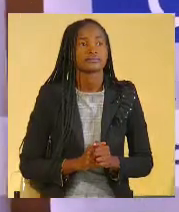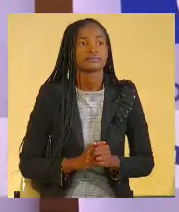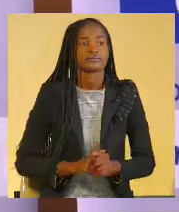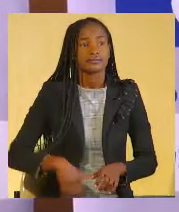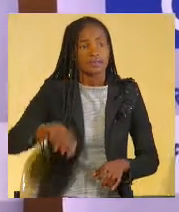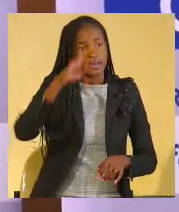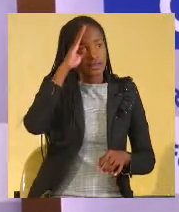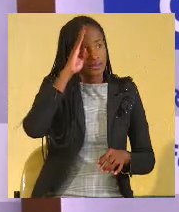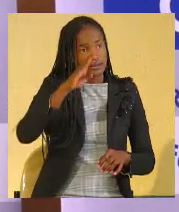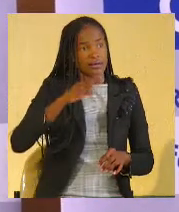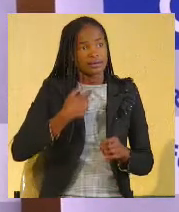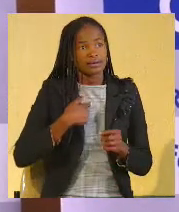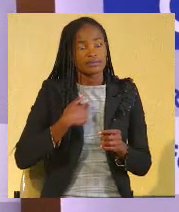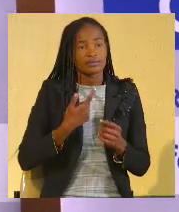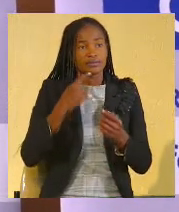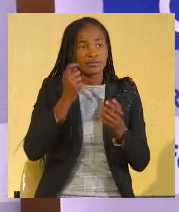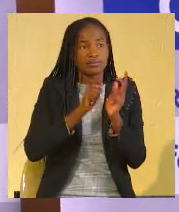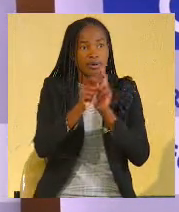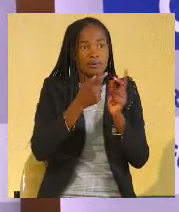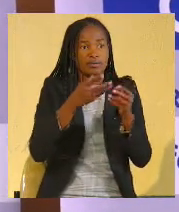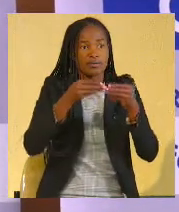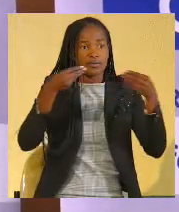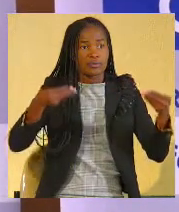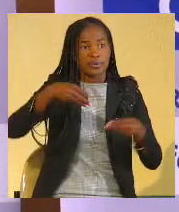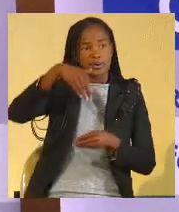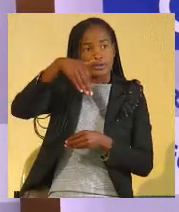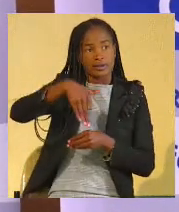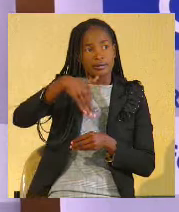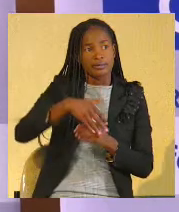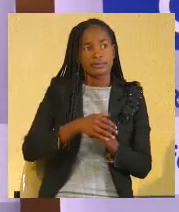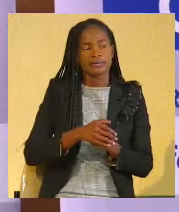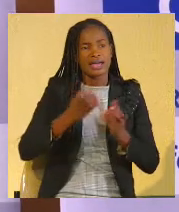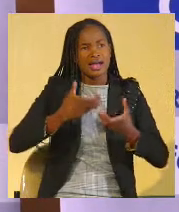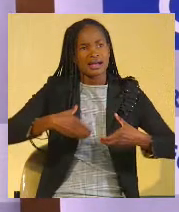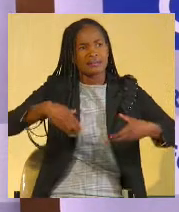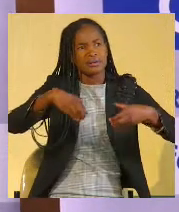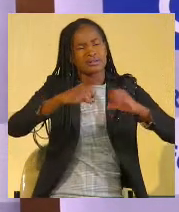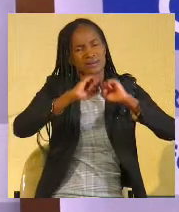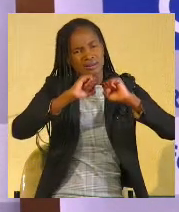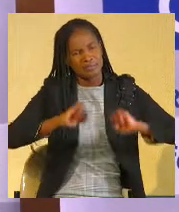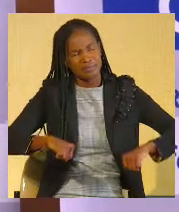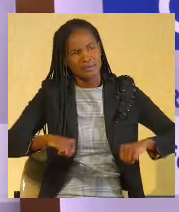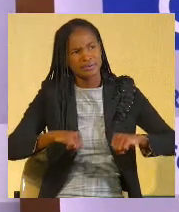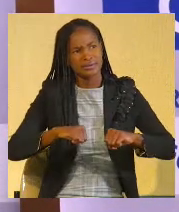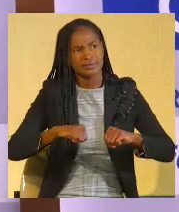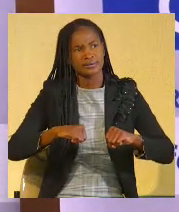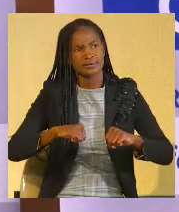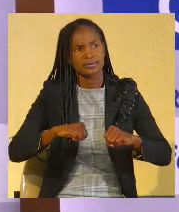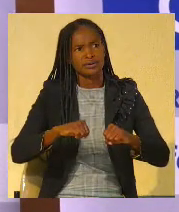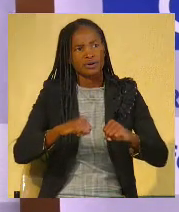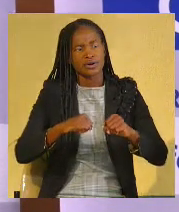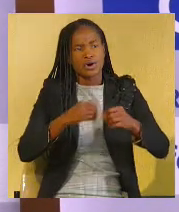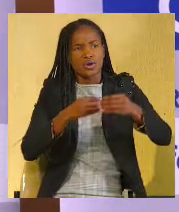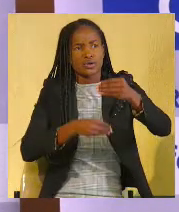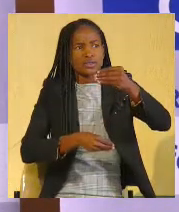Good afternoon, Charmaine from the Namibian newspaper. I want to know, has Cabinet maybe decided on extending the lockdown or